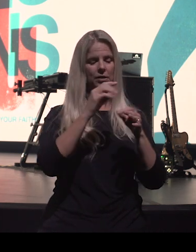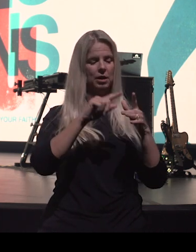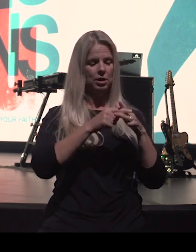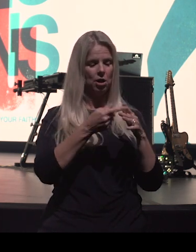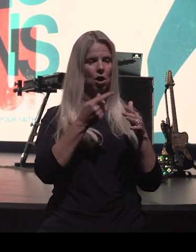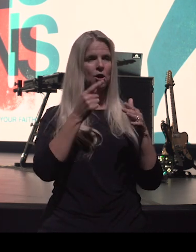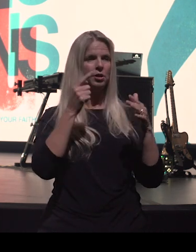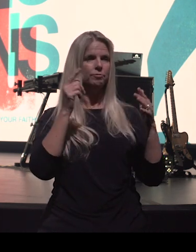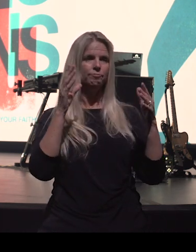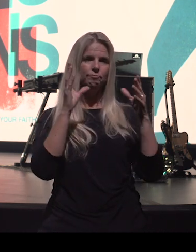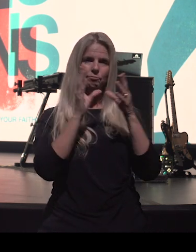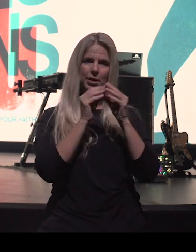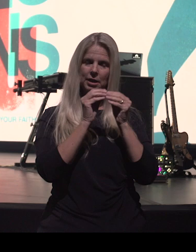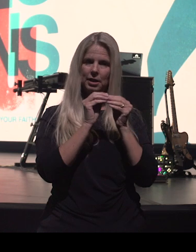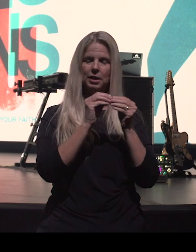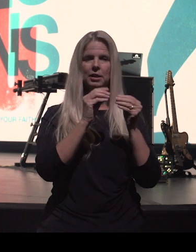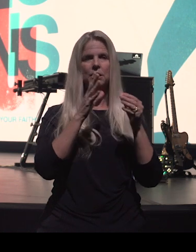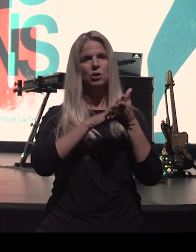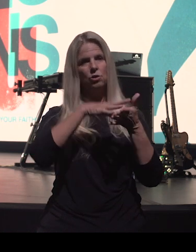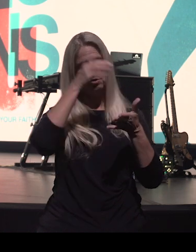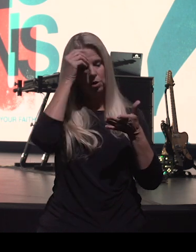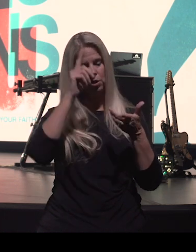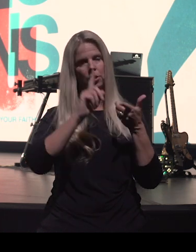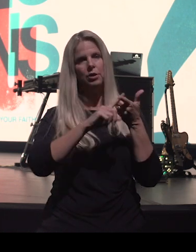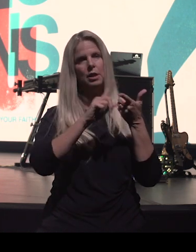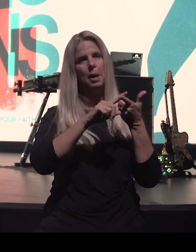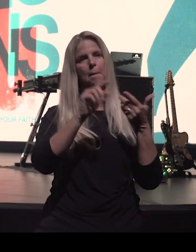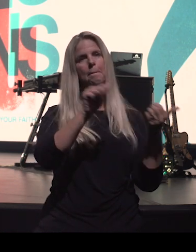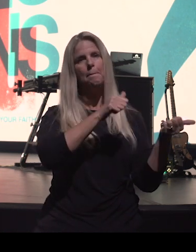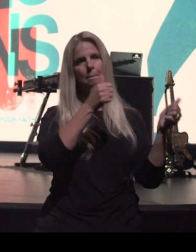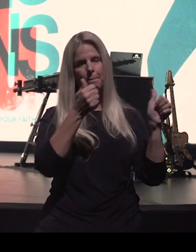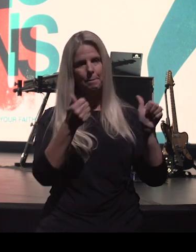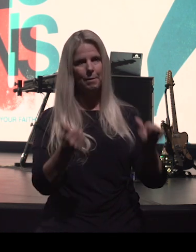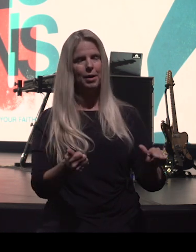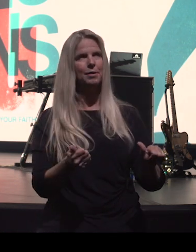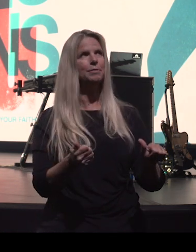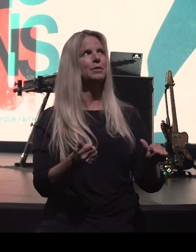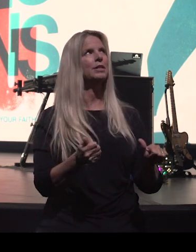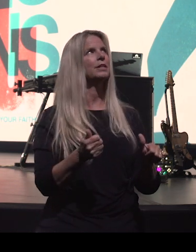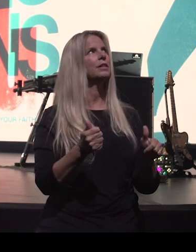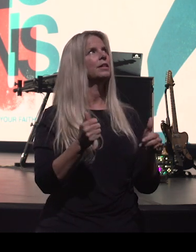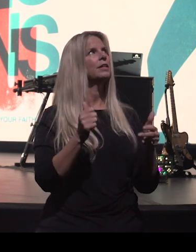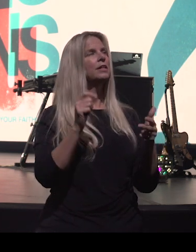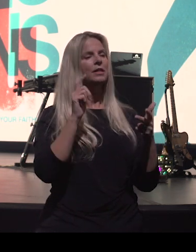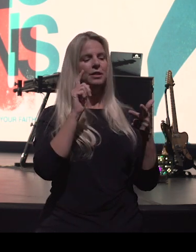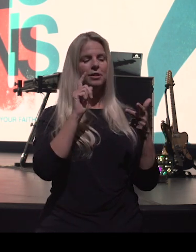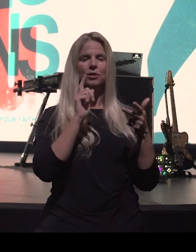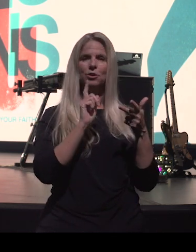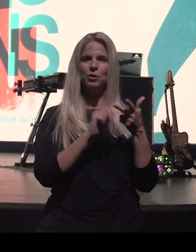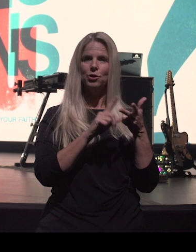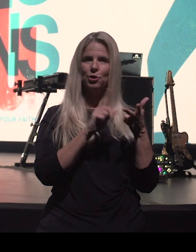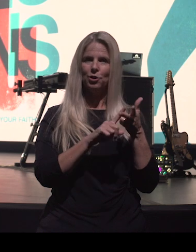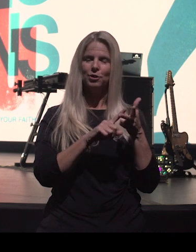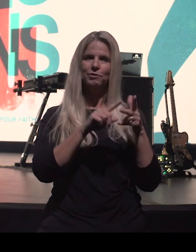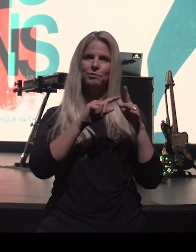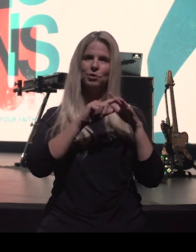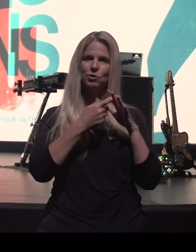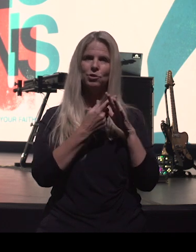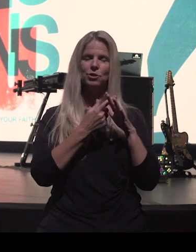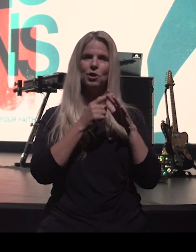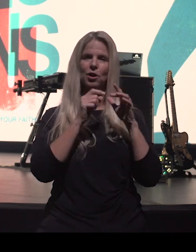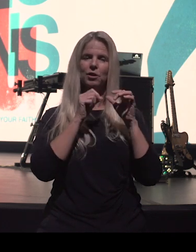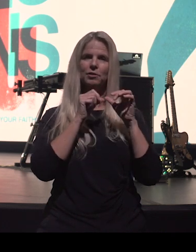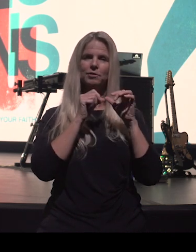you're baptized. You go, this is your commit, go all in with Jesus. But then you don't stop there, right? You begin to attend